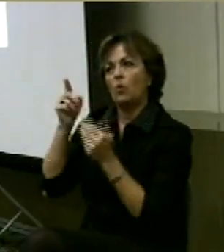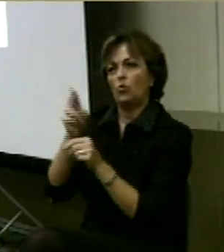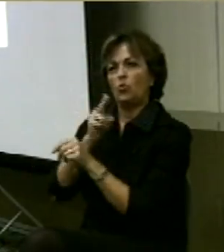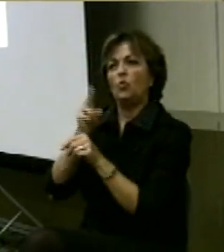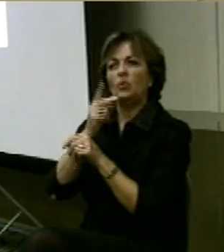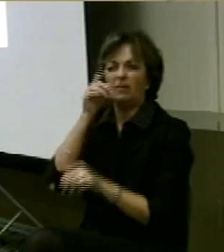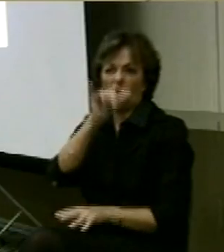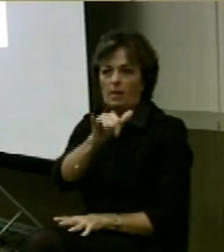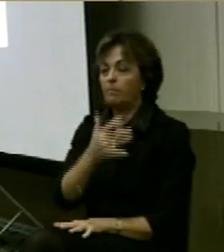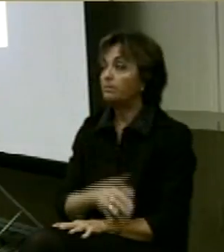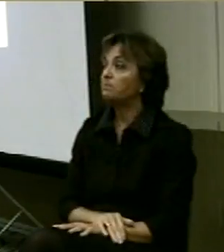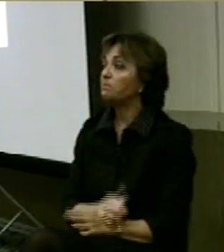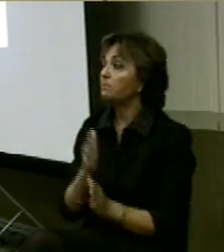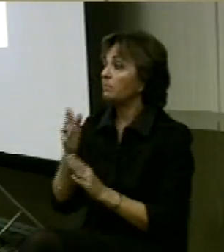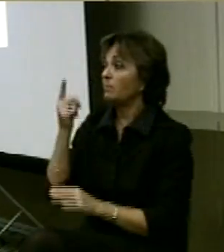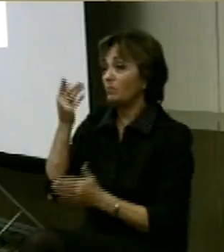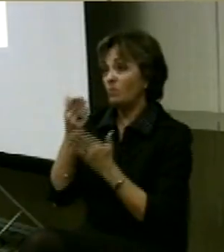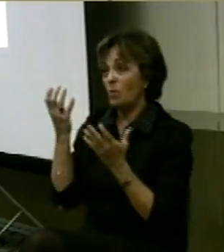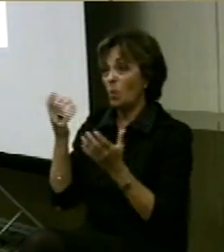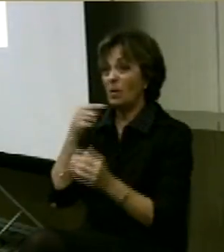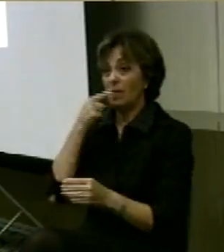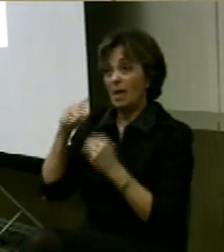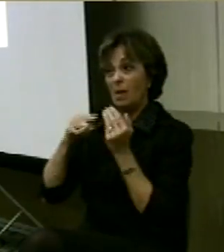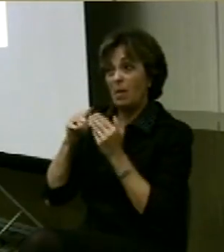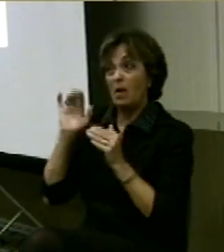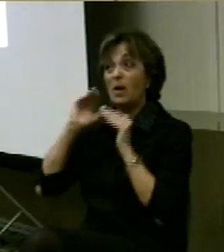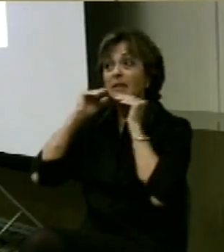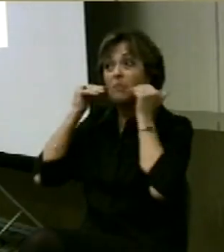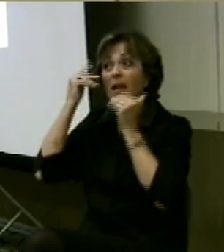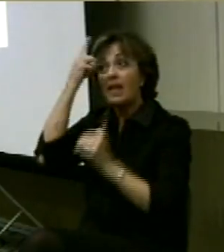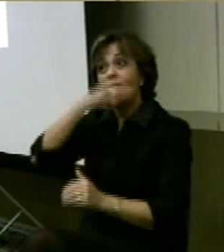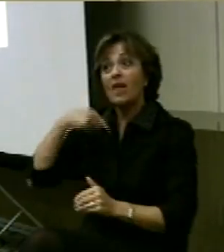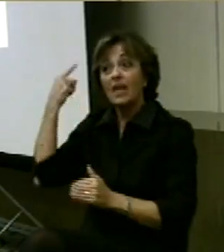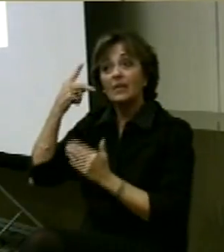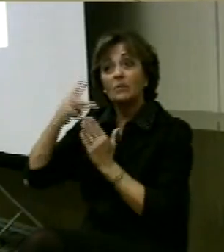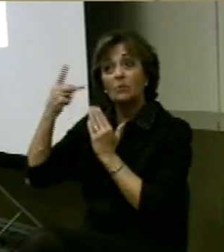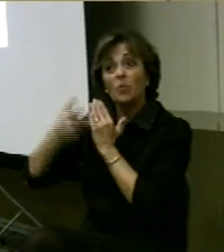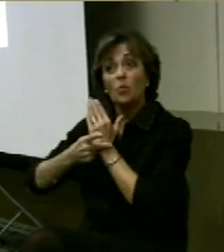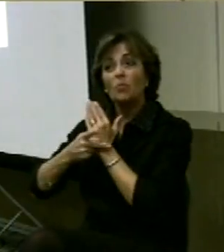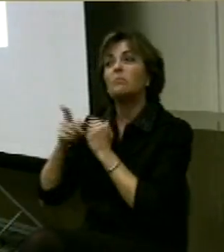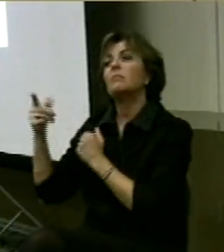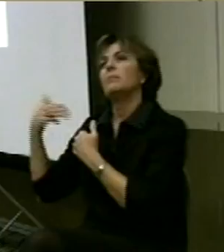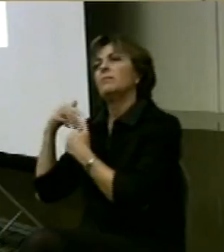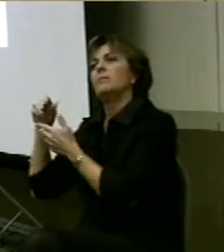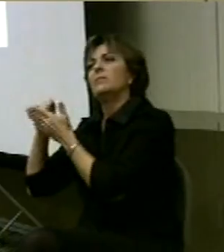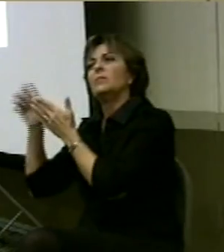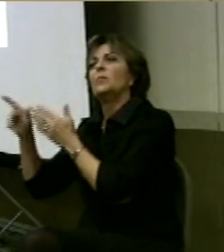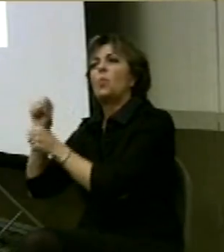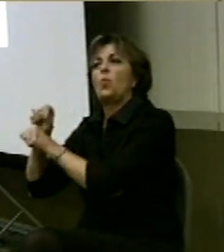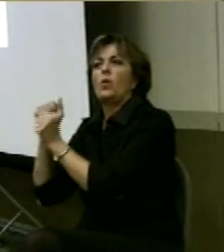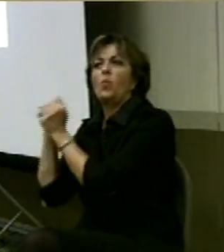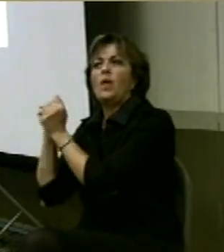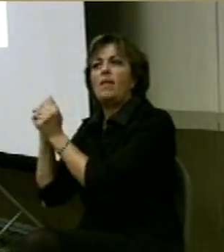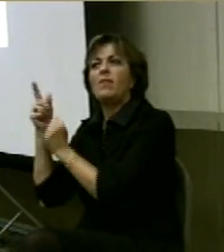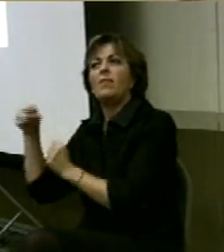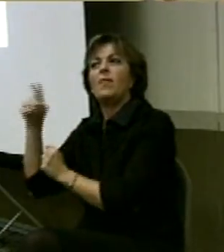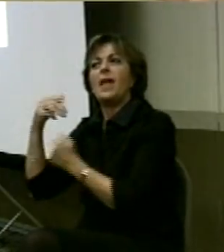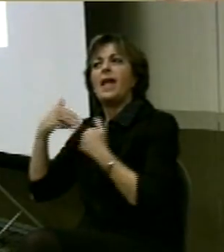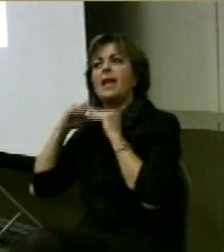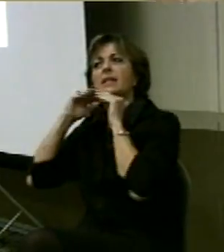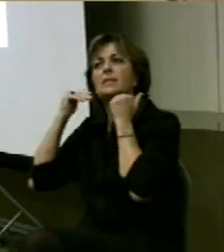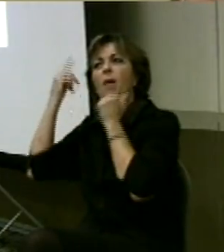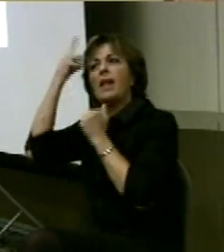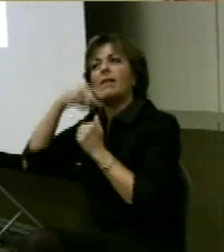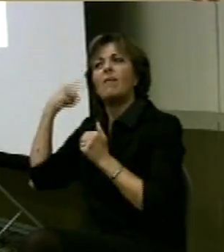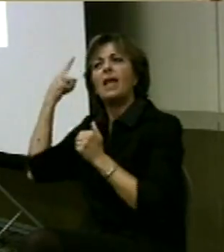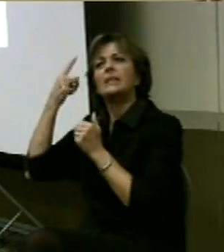that. One thing that I want to say about the Smiley Faces program is I have a student that I was working with, and they had a smiley face